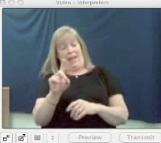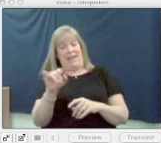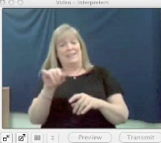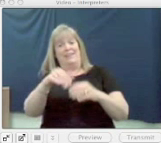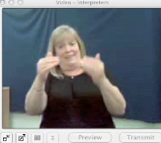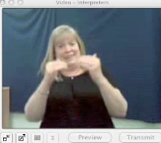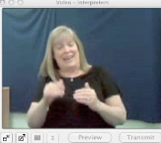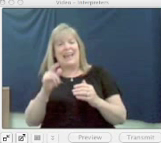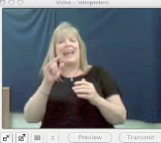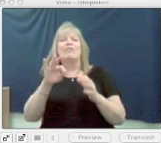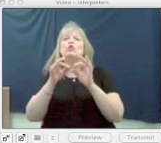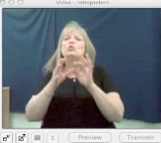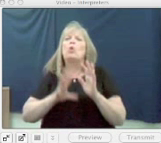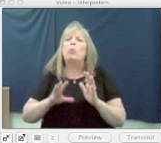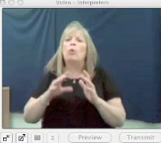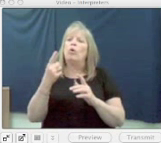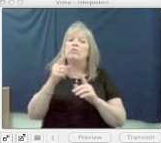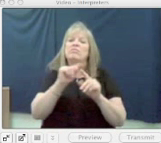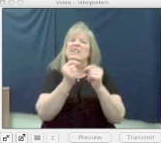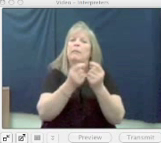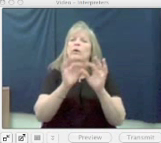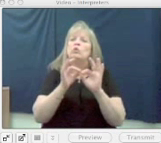suggests using a specific sign?